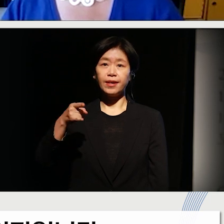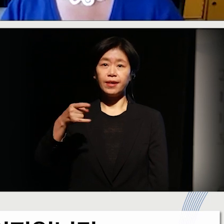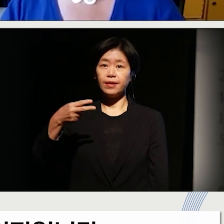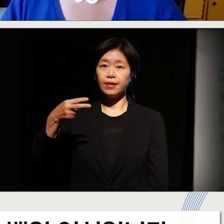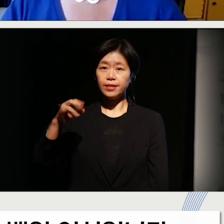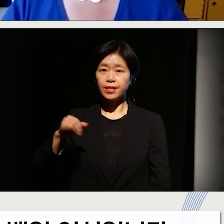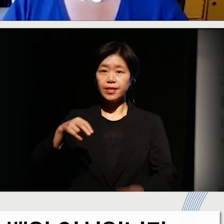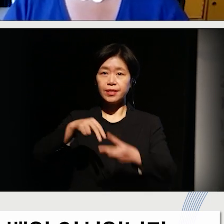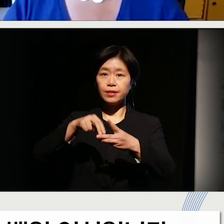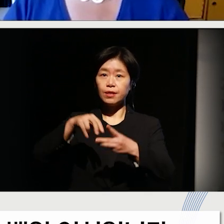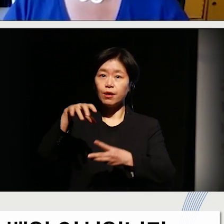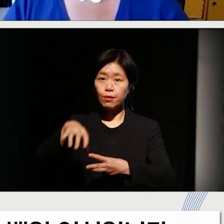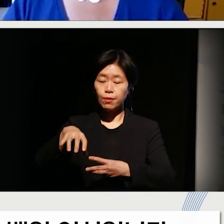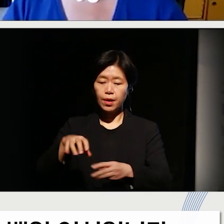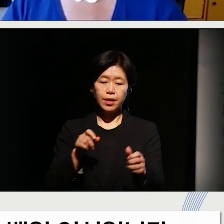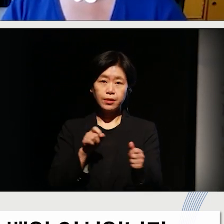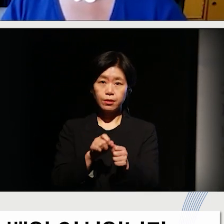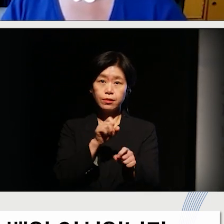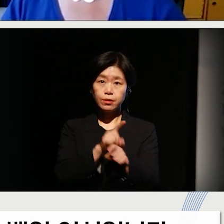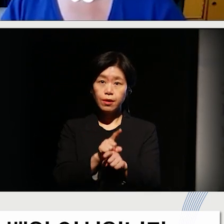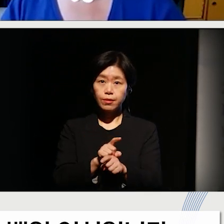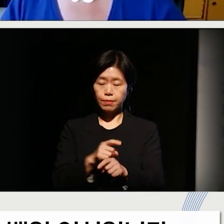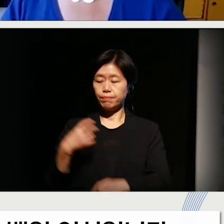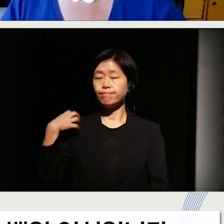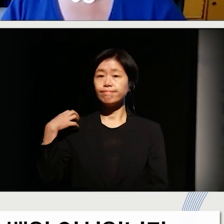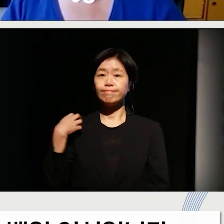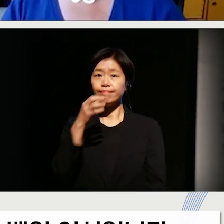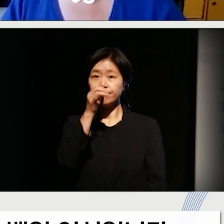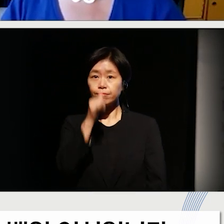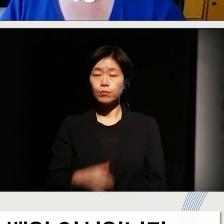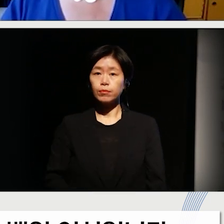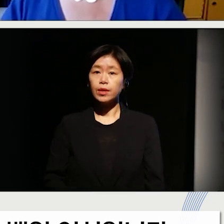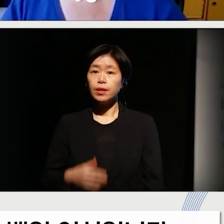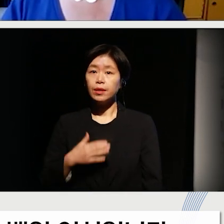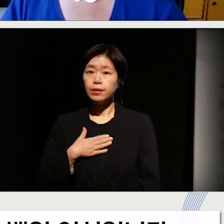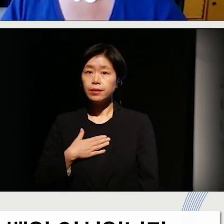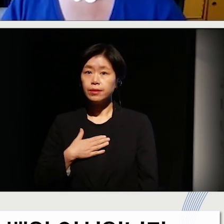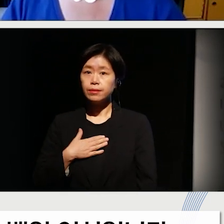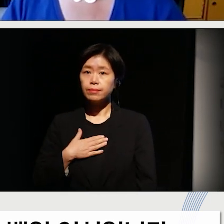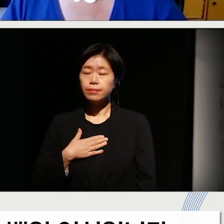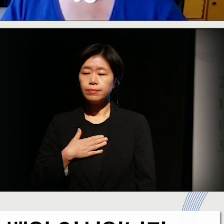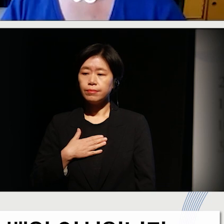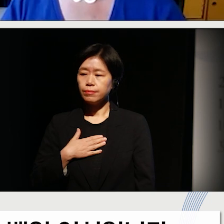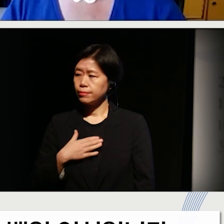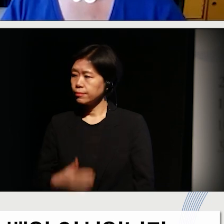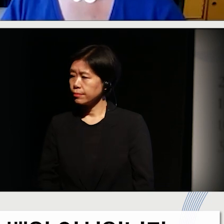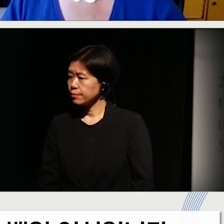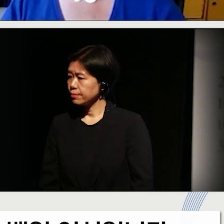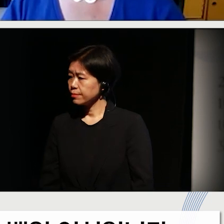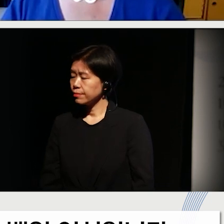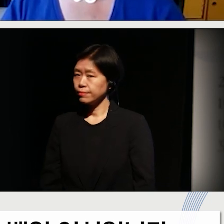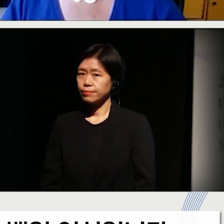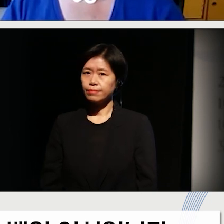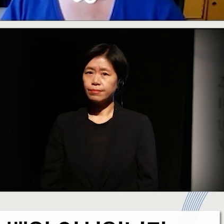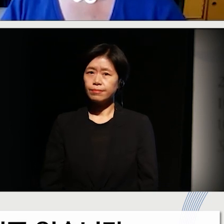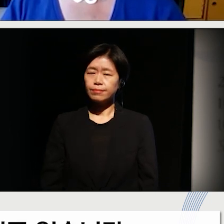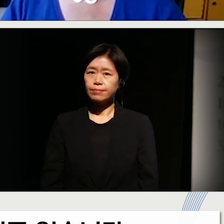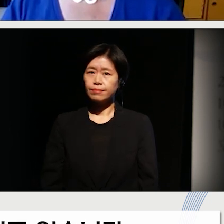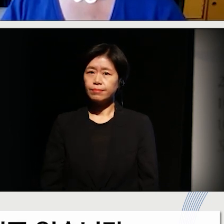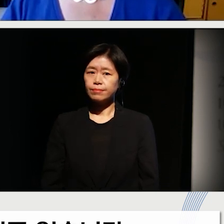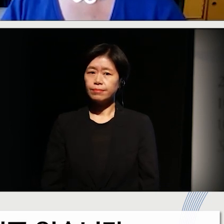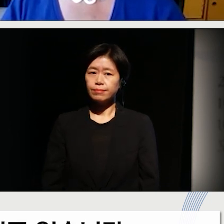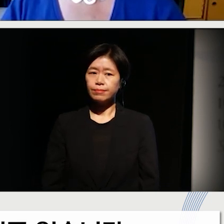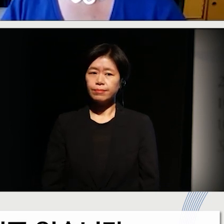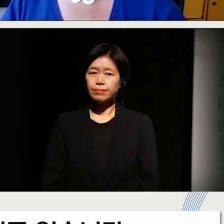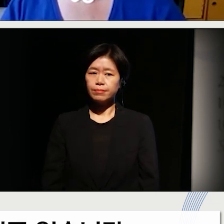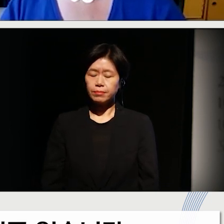Arts. I am a white woman with short black hair and a wavy white streak of hair across the front. I have